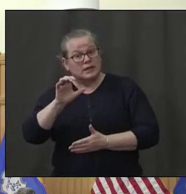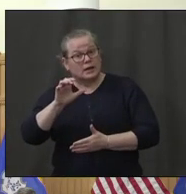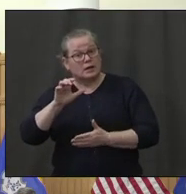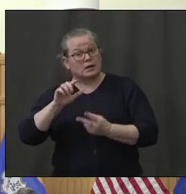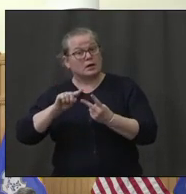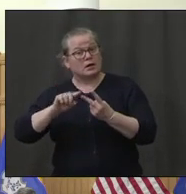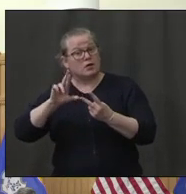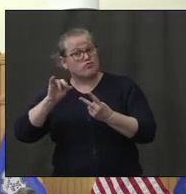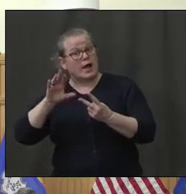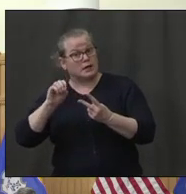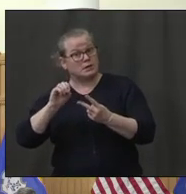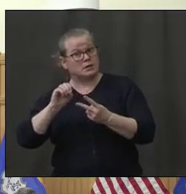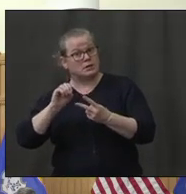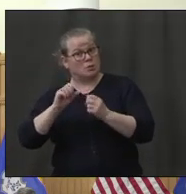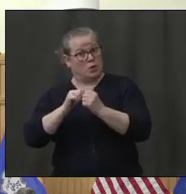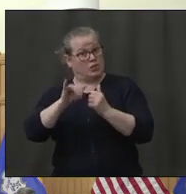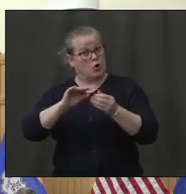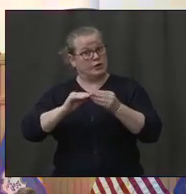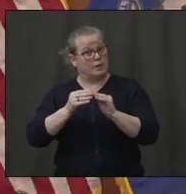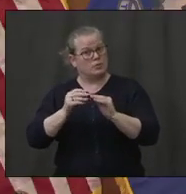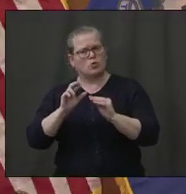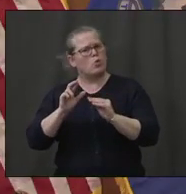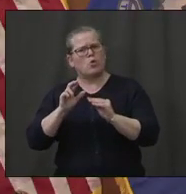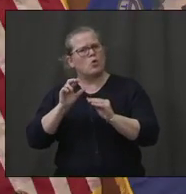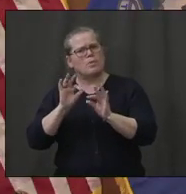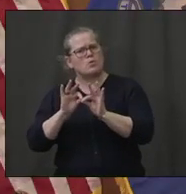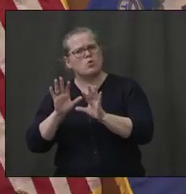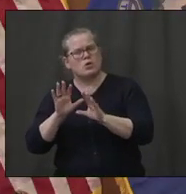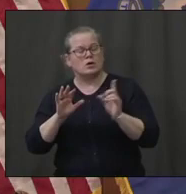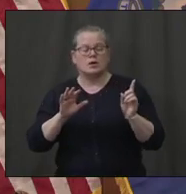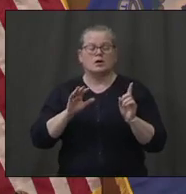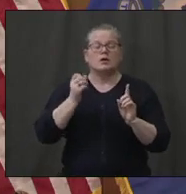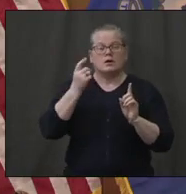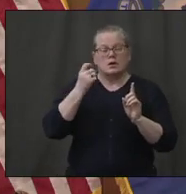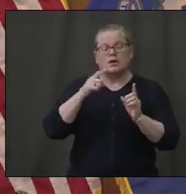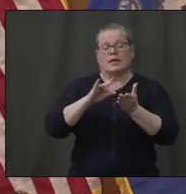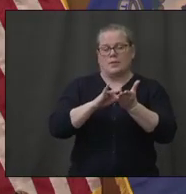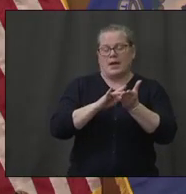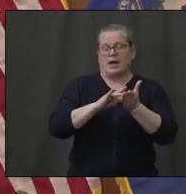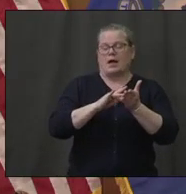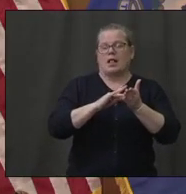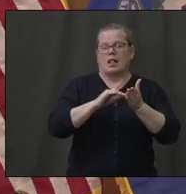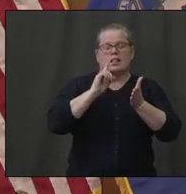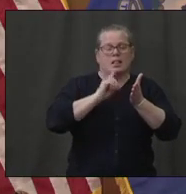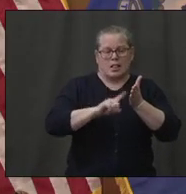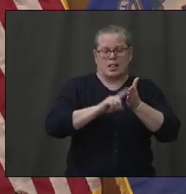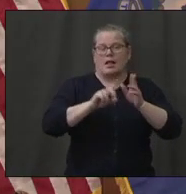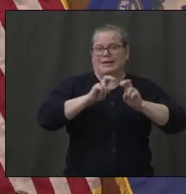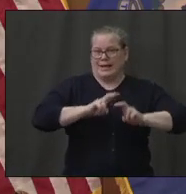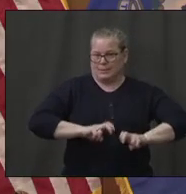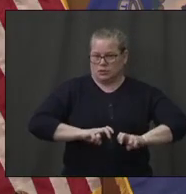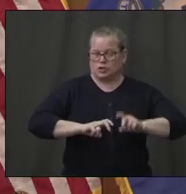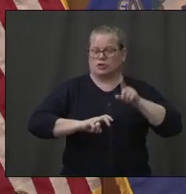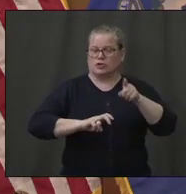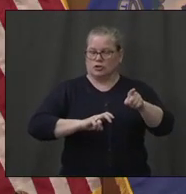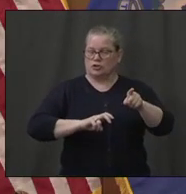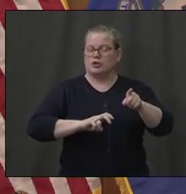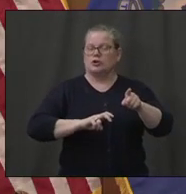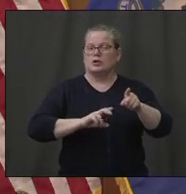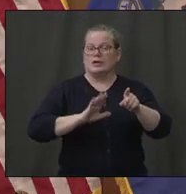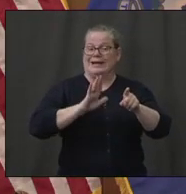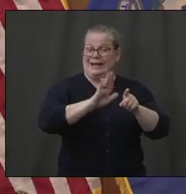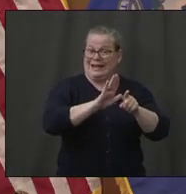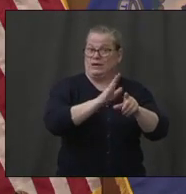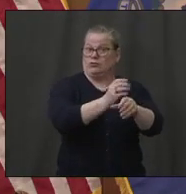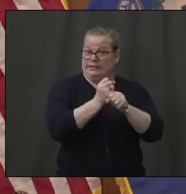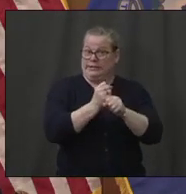not something that you receive? Because the medical examiner is providing us with information on deaths that he